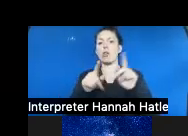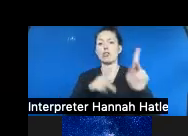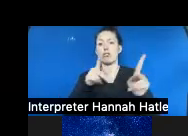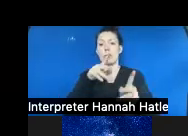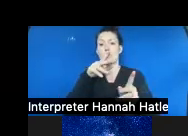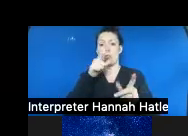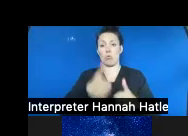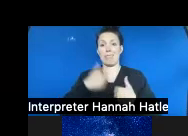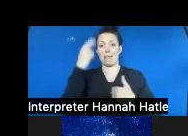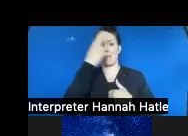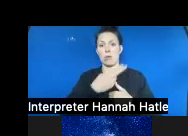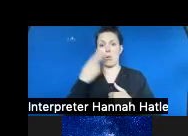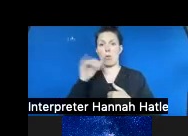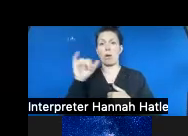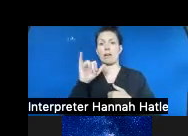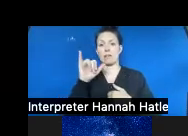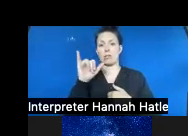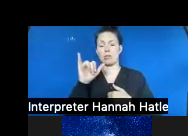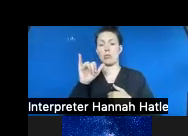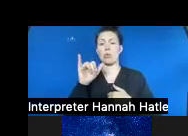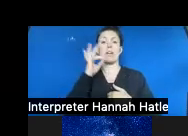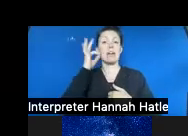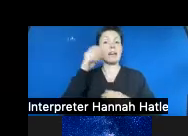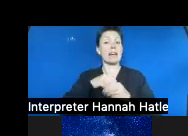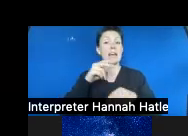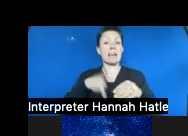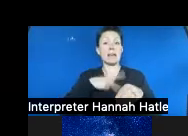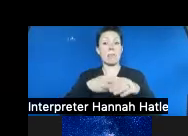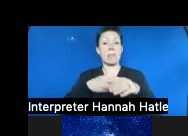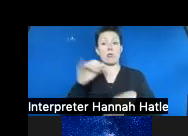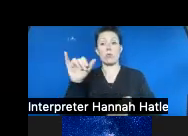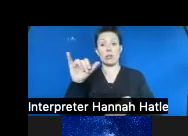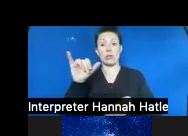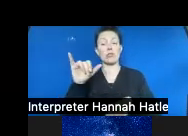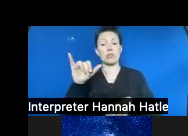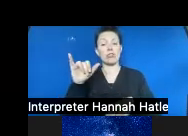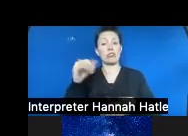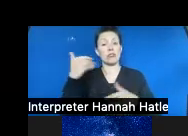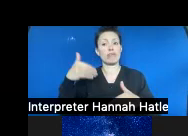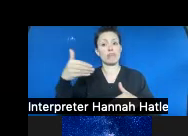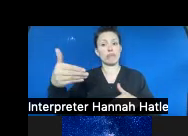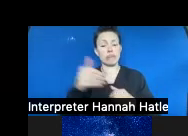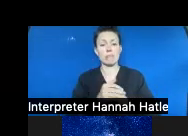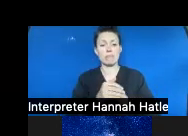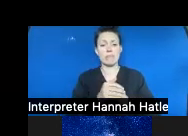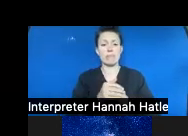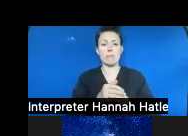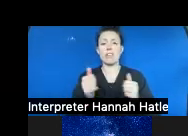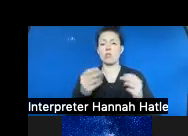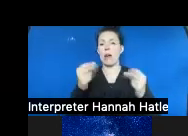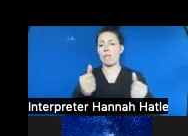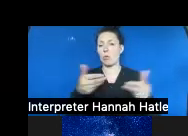Hawaii and indigenous folks in Puerto Rico actually has come up with once or twice. So I'll give a brief